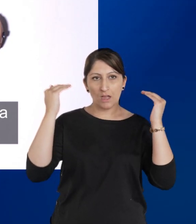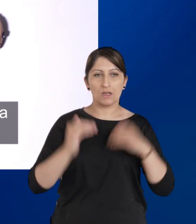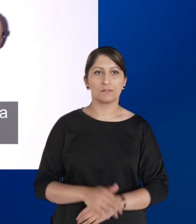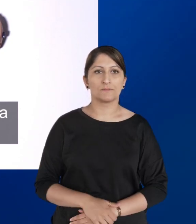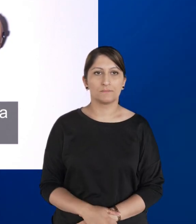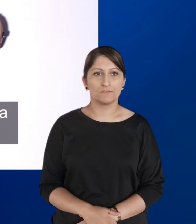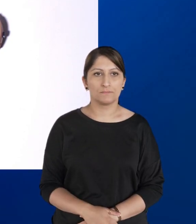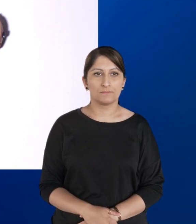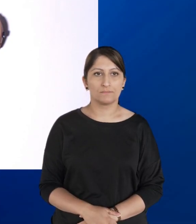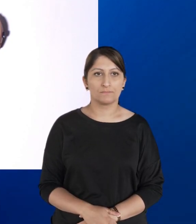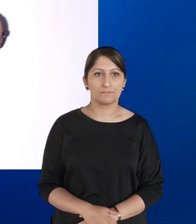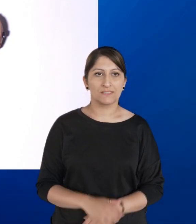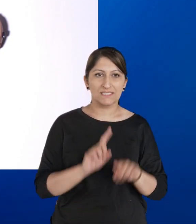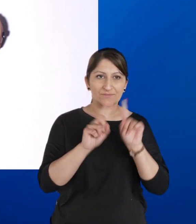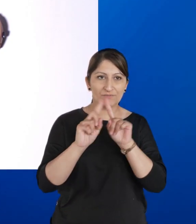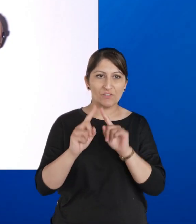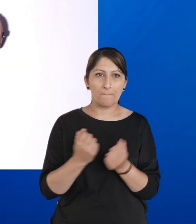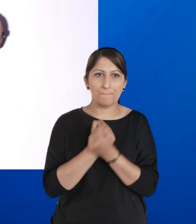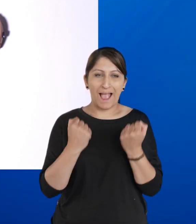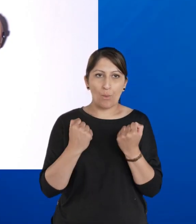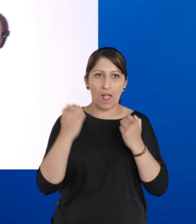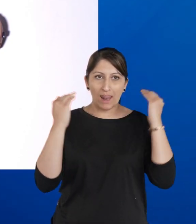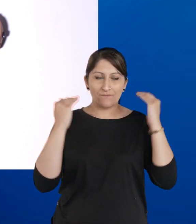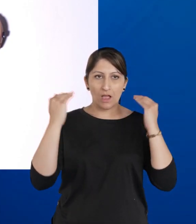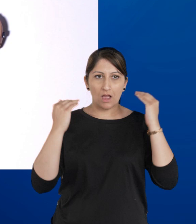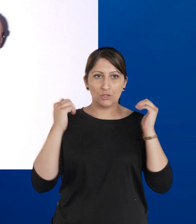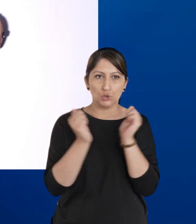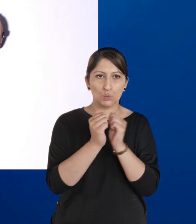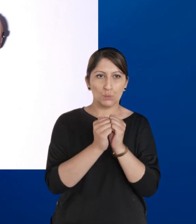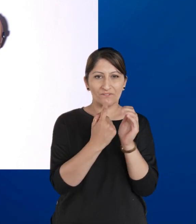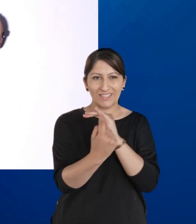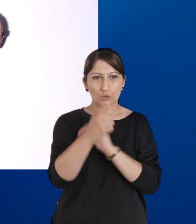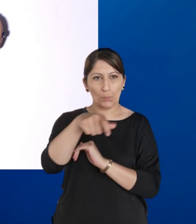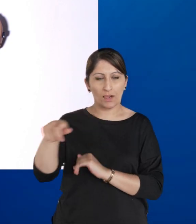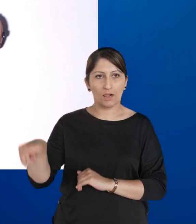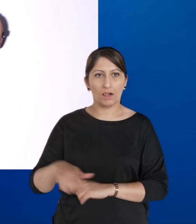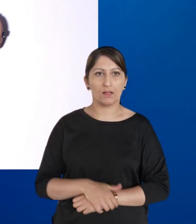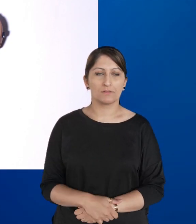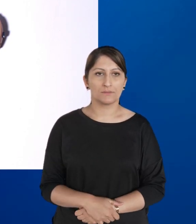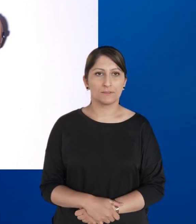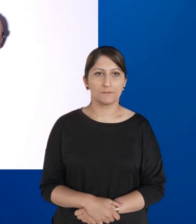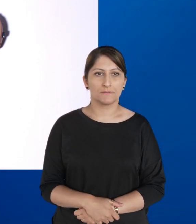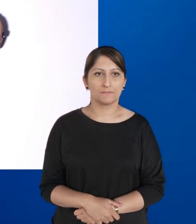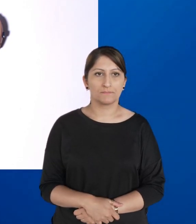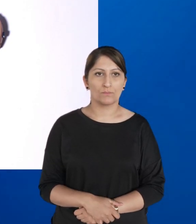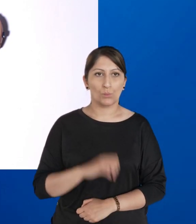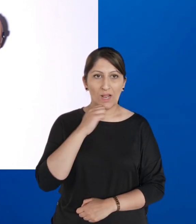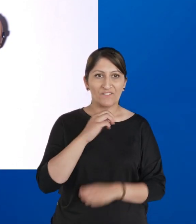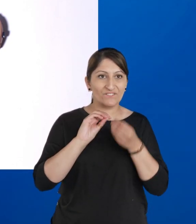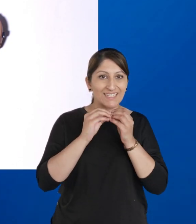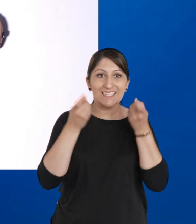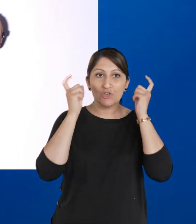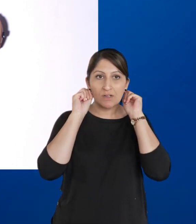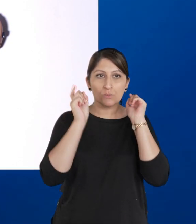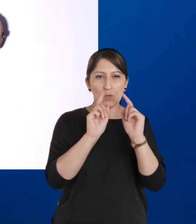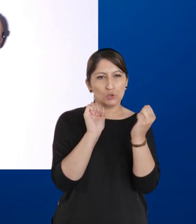levels. Hearing aids come in different power levels to suit the individual's hearing needs. We will fit you